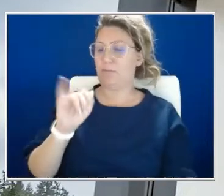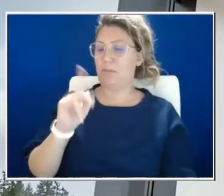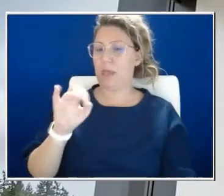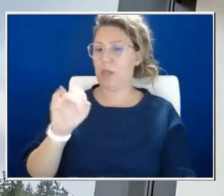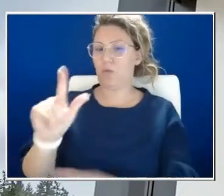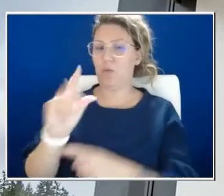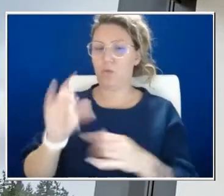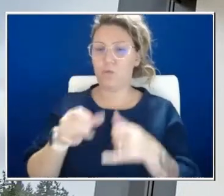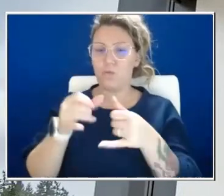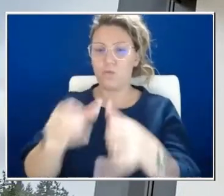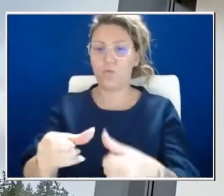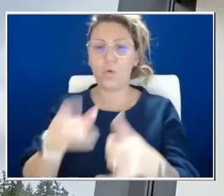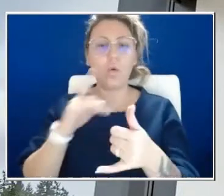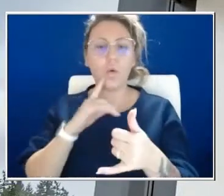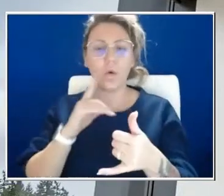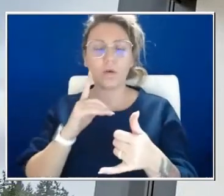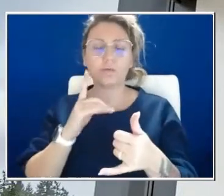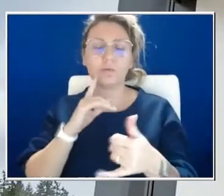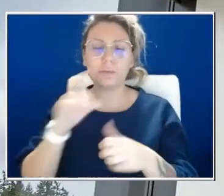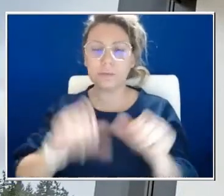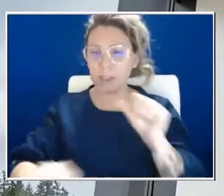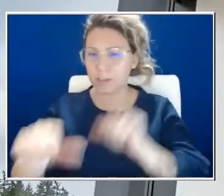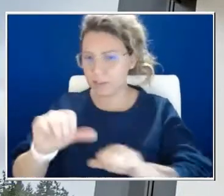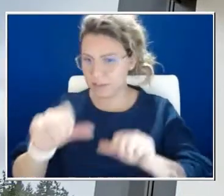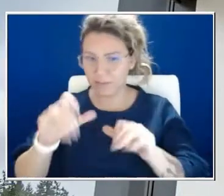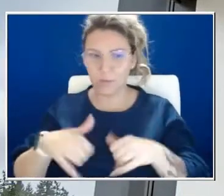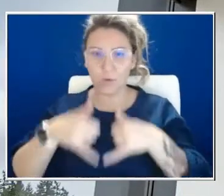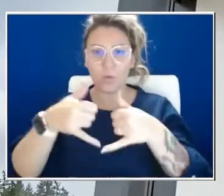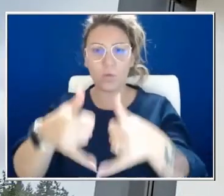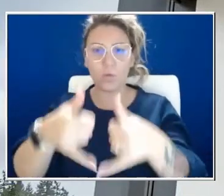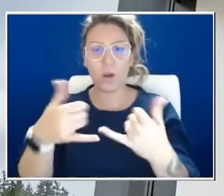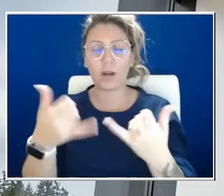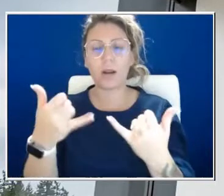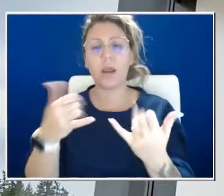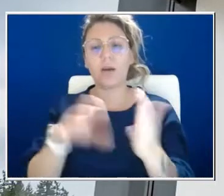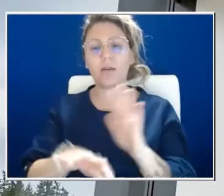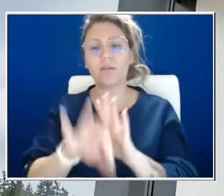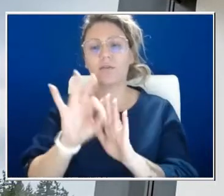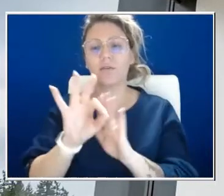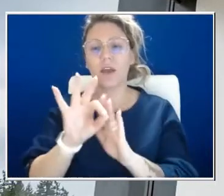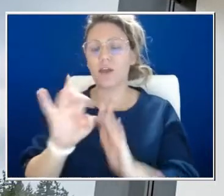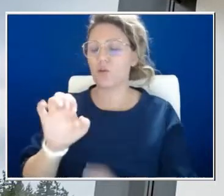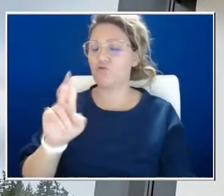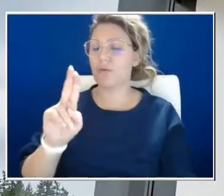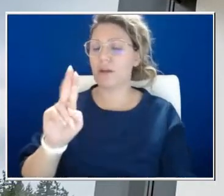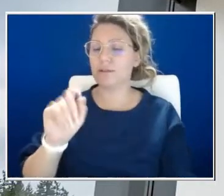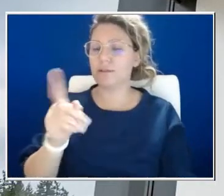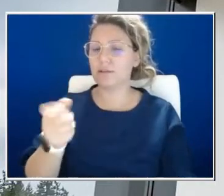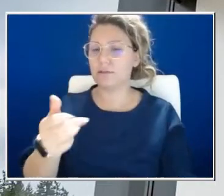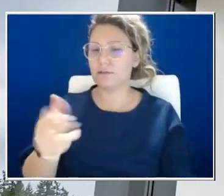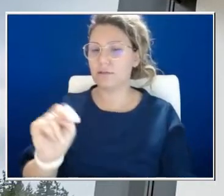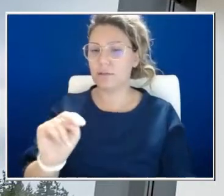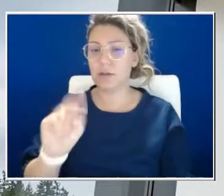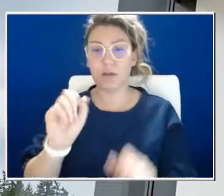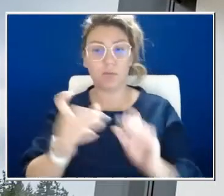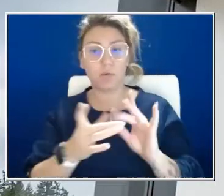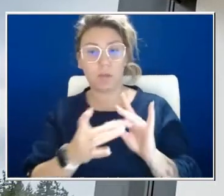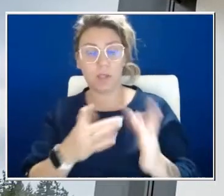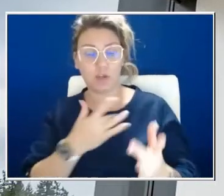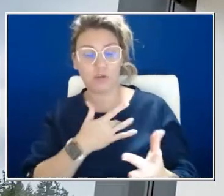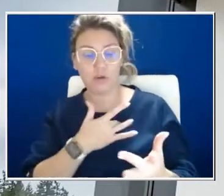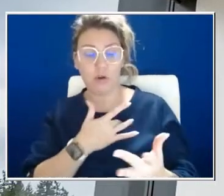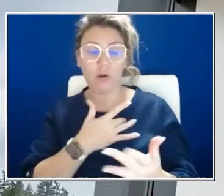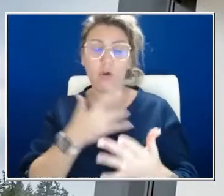a prestigious scientific award even. And we are now finding that orexin hormone can be related to your cardiovascular health, endocrine